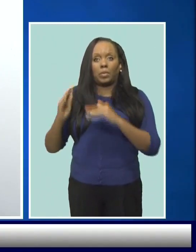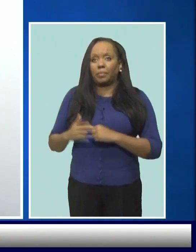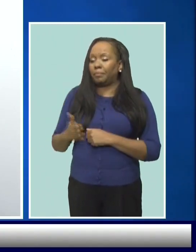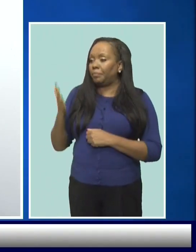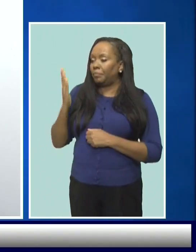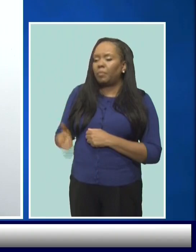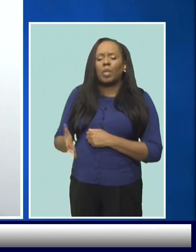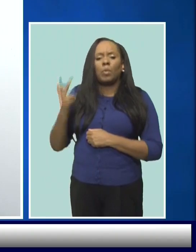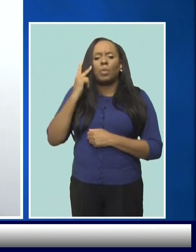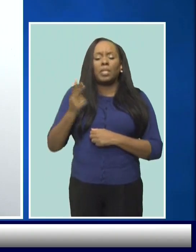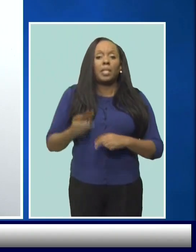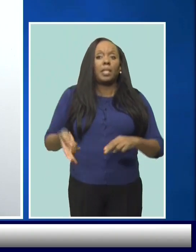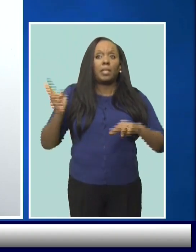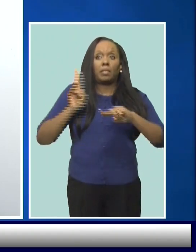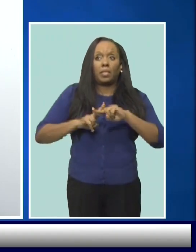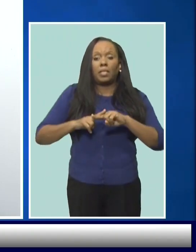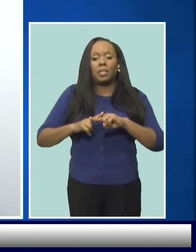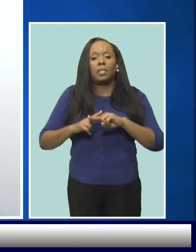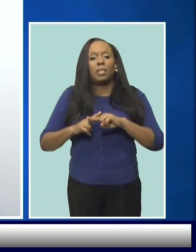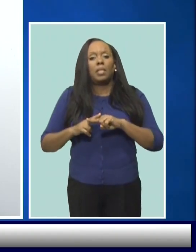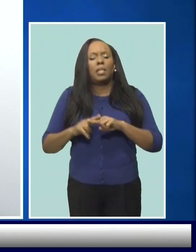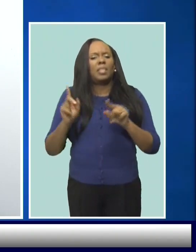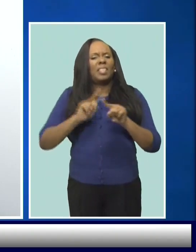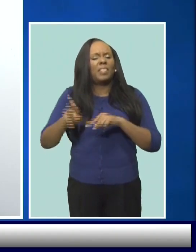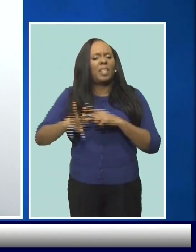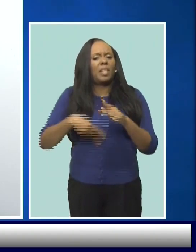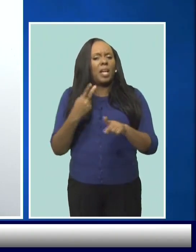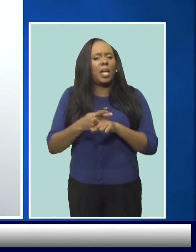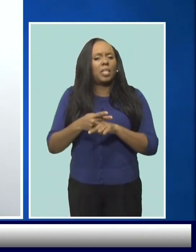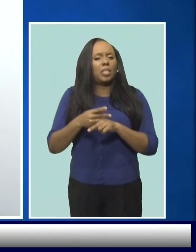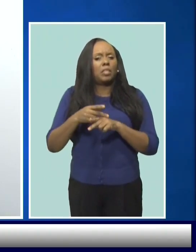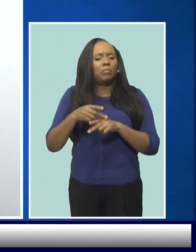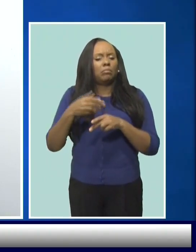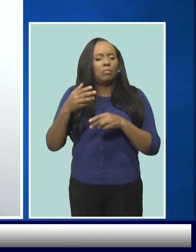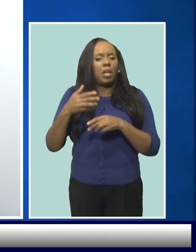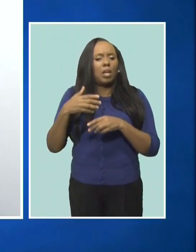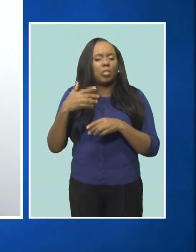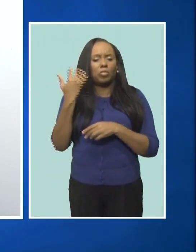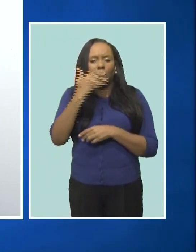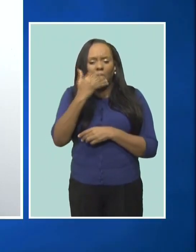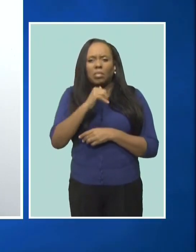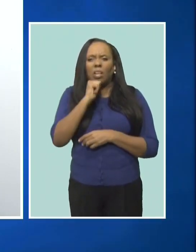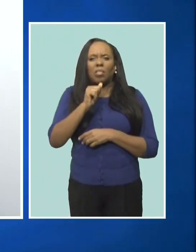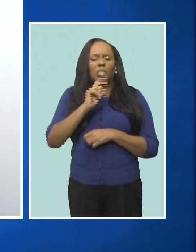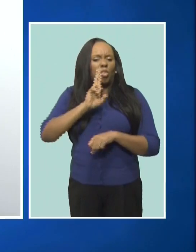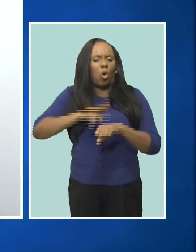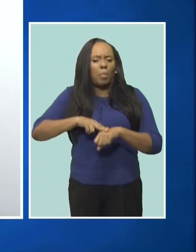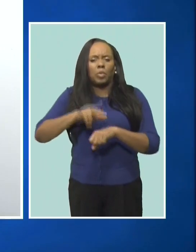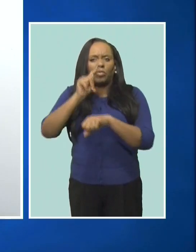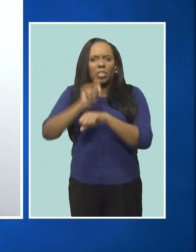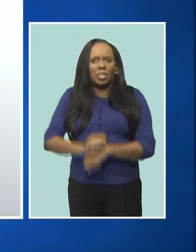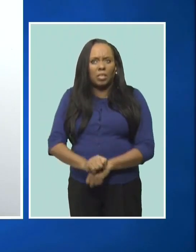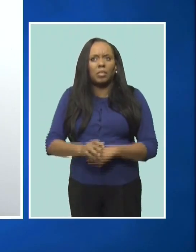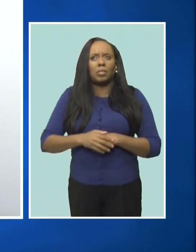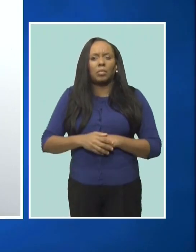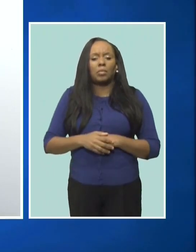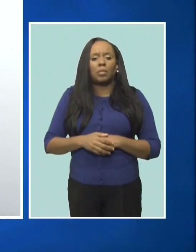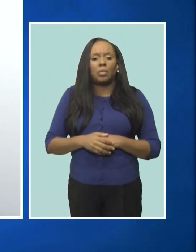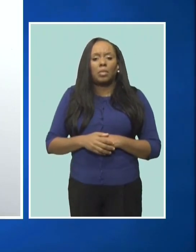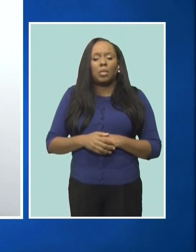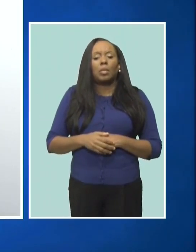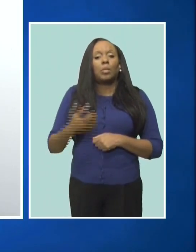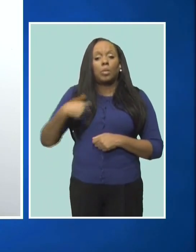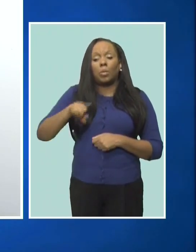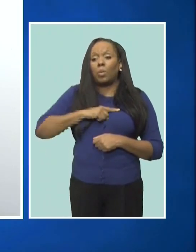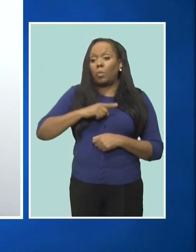in non-traditional substance use. When persons do seek treatment with us, we actually have a 26-panel drug